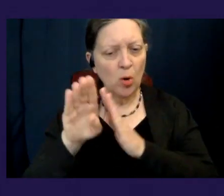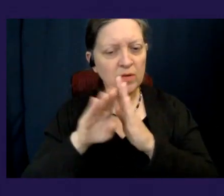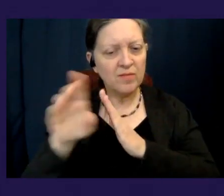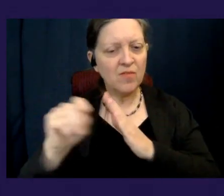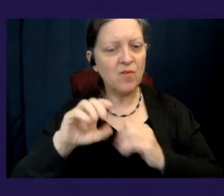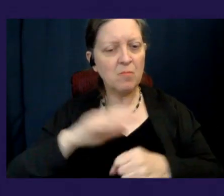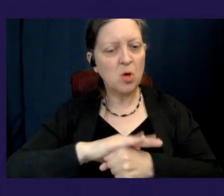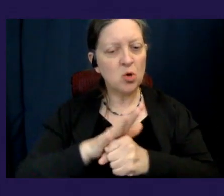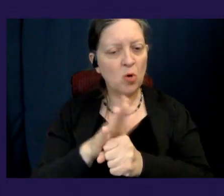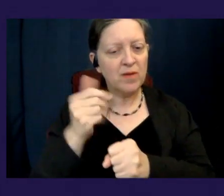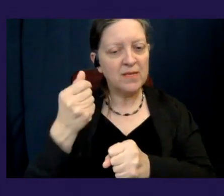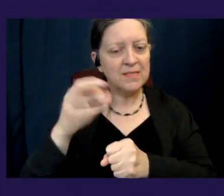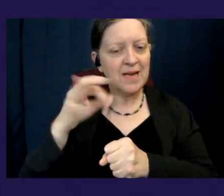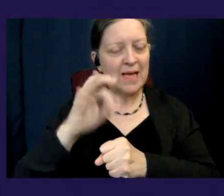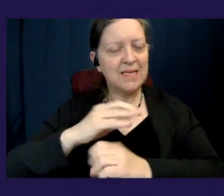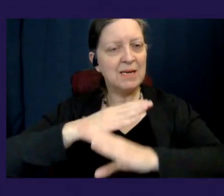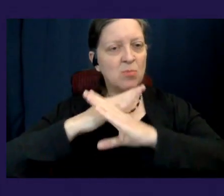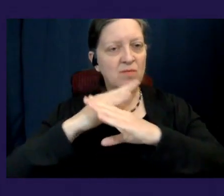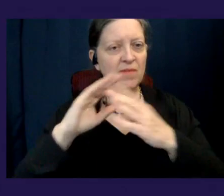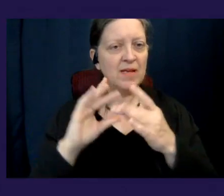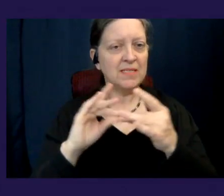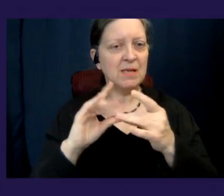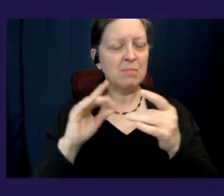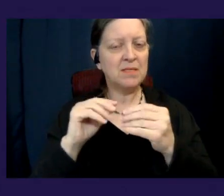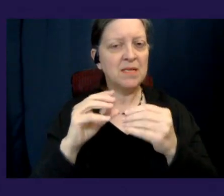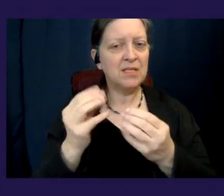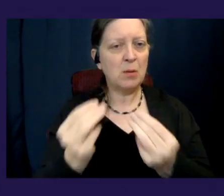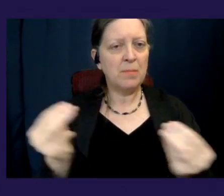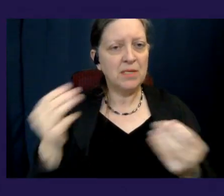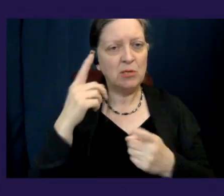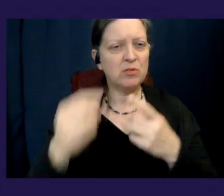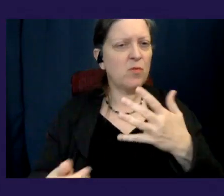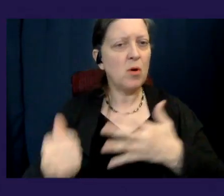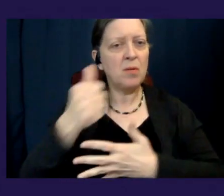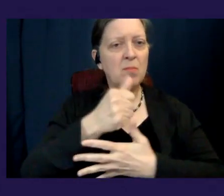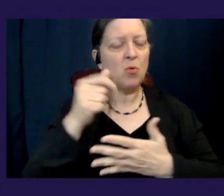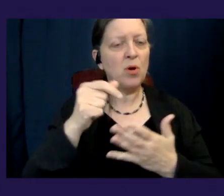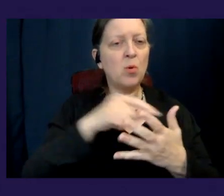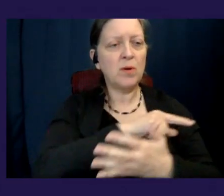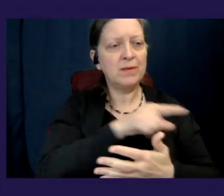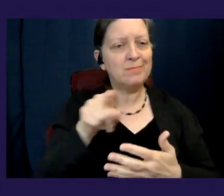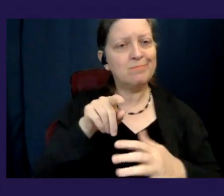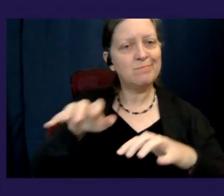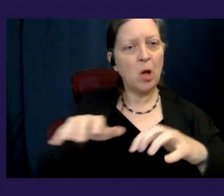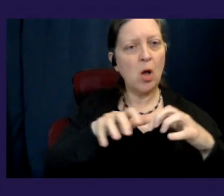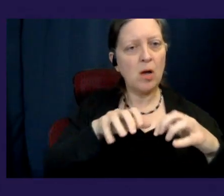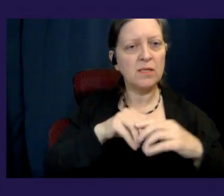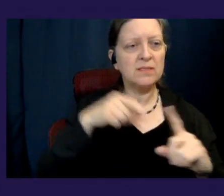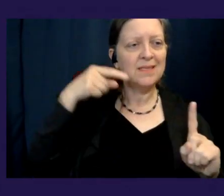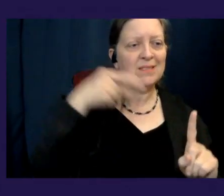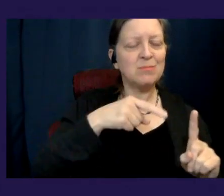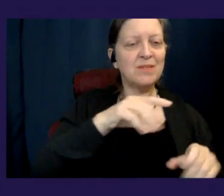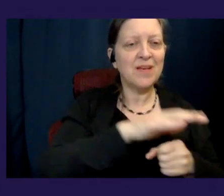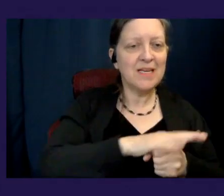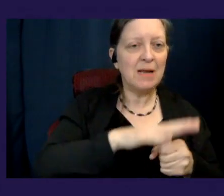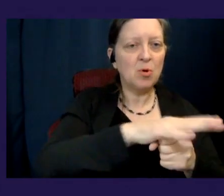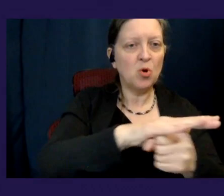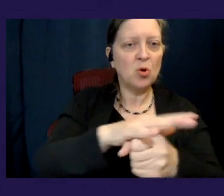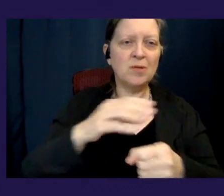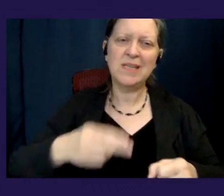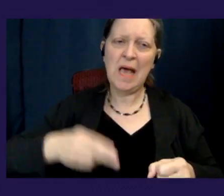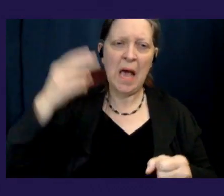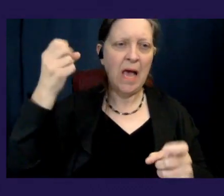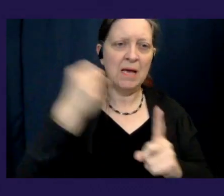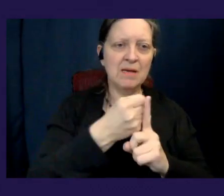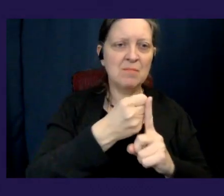and materials for priority audiences in those specific neighborhoods that were more impacted by COVID. We also had a